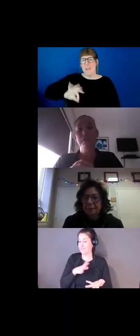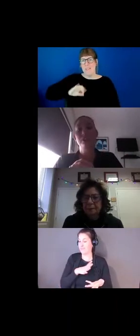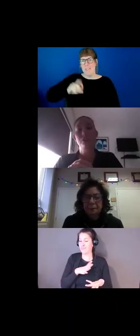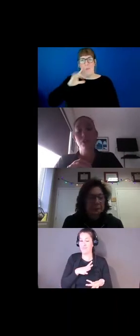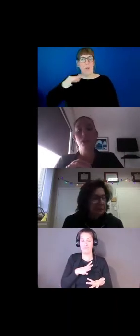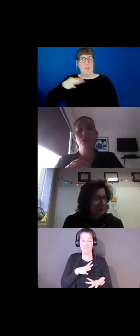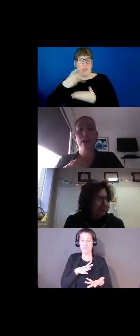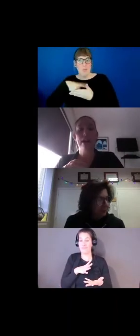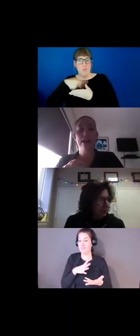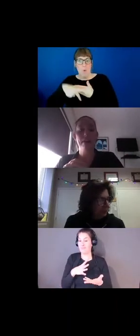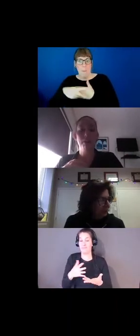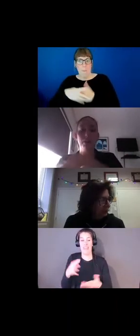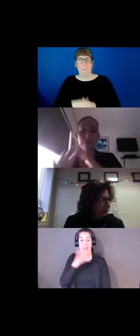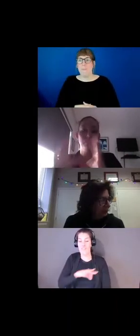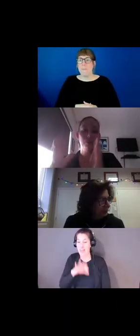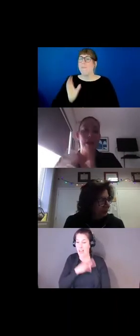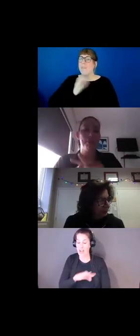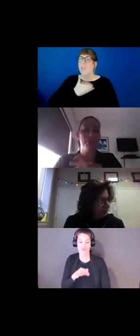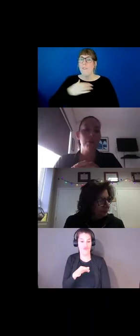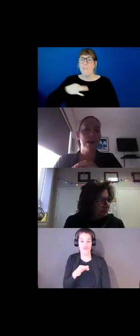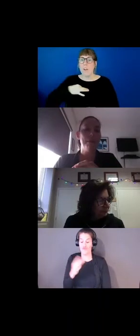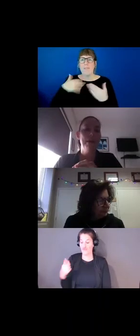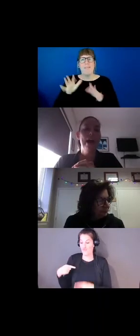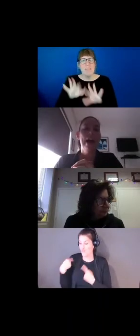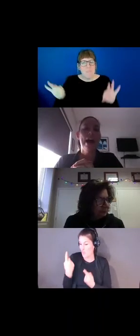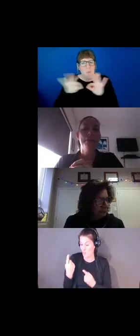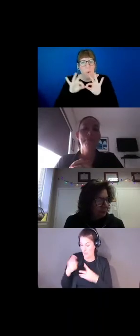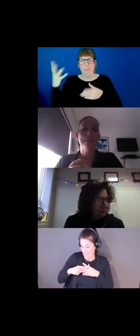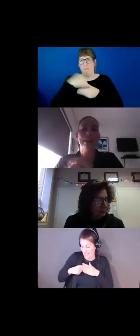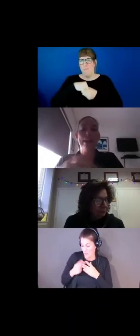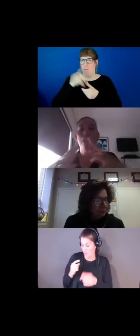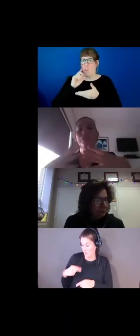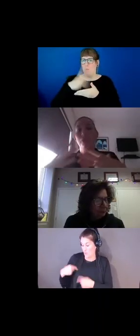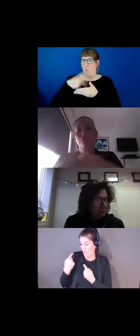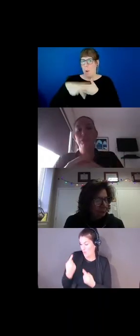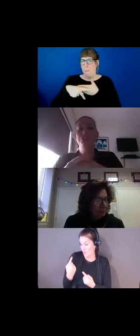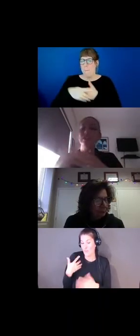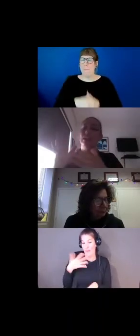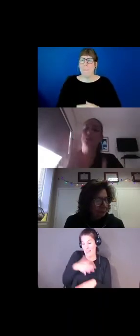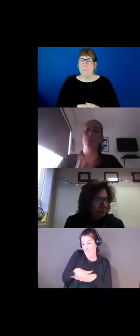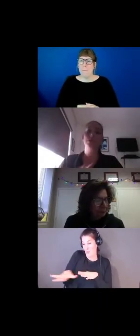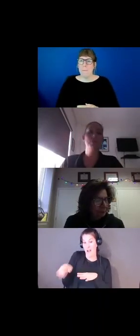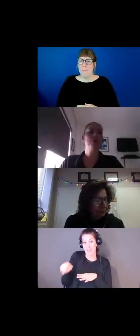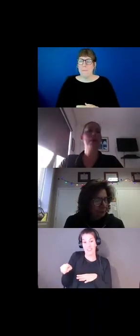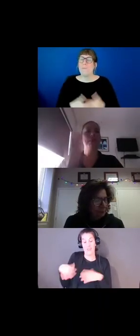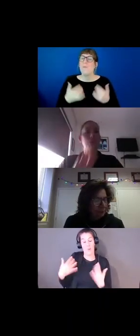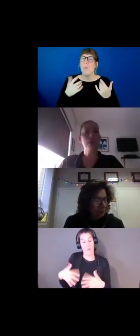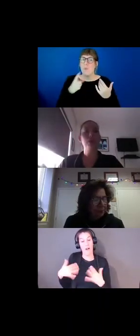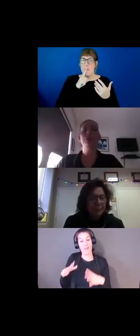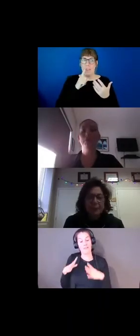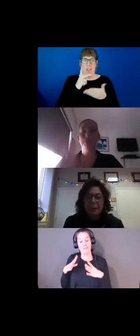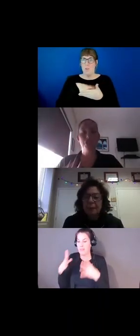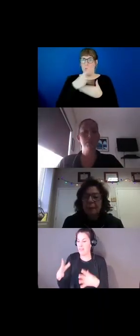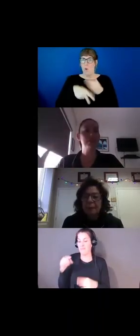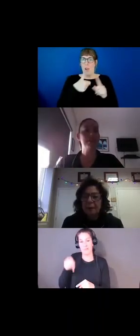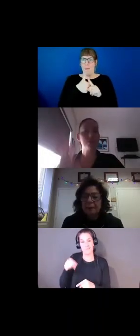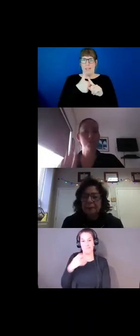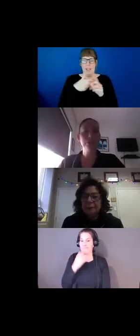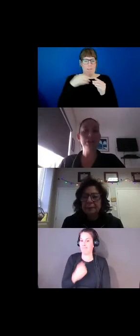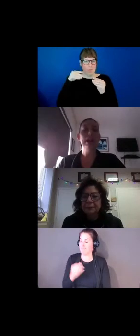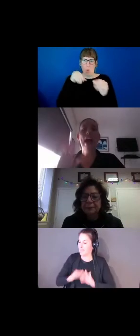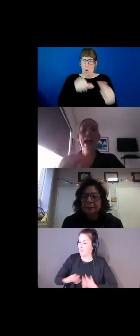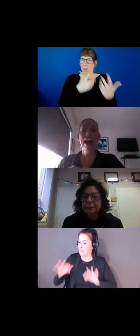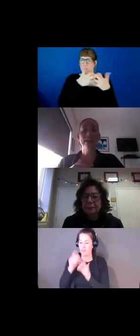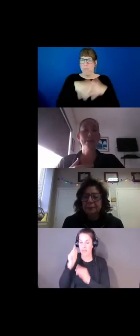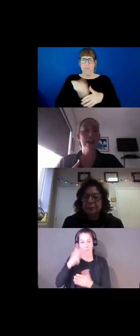volunteers being so important to that program, that now we sort of really just get to watch the program be a well-oiled machine within the